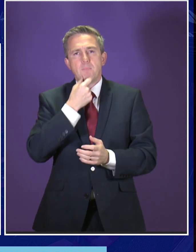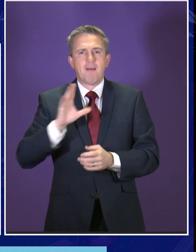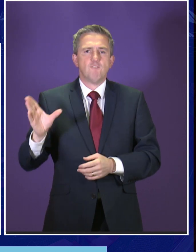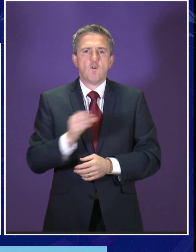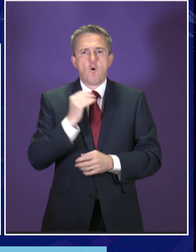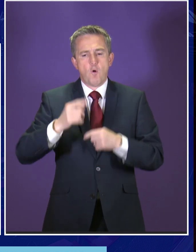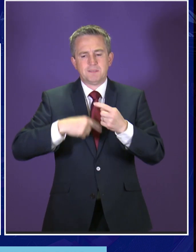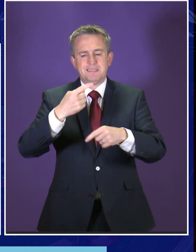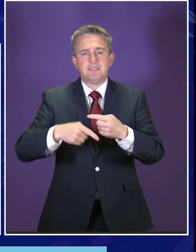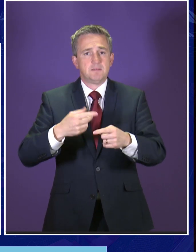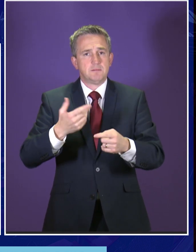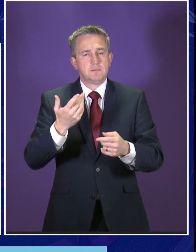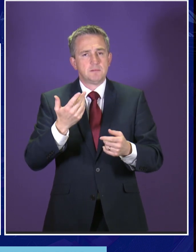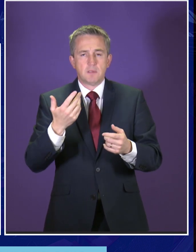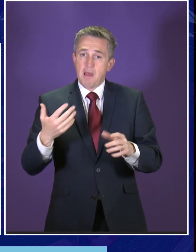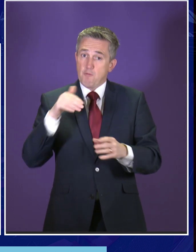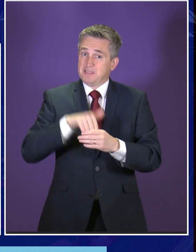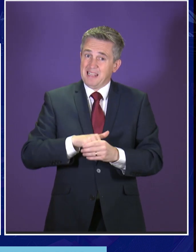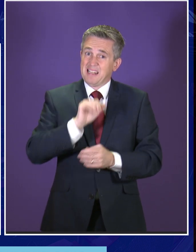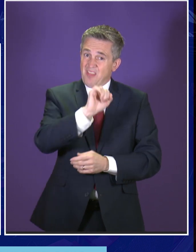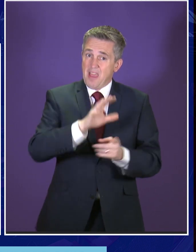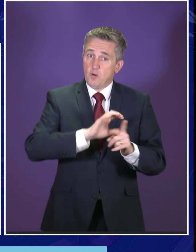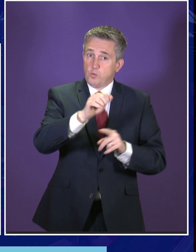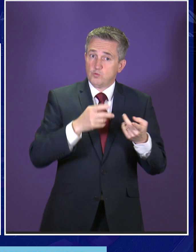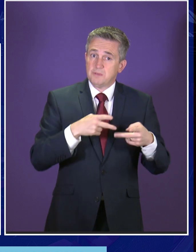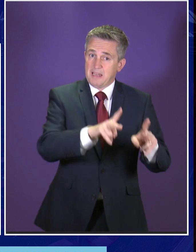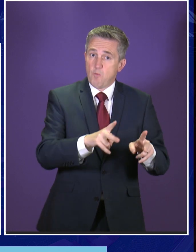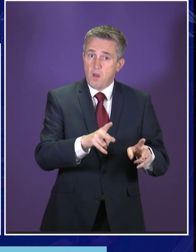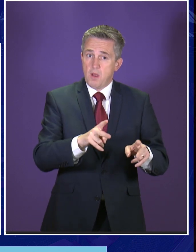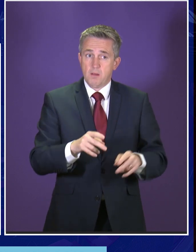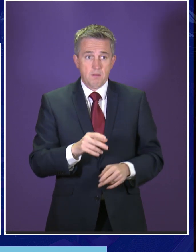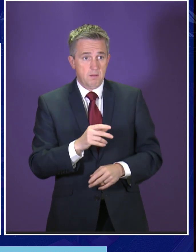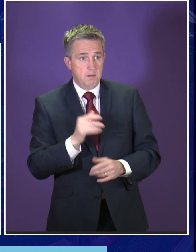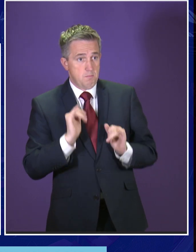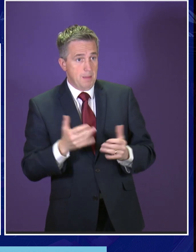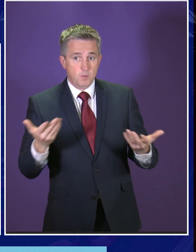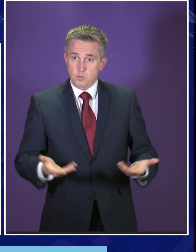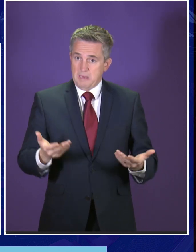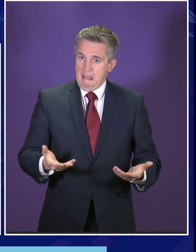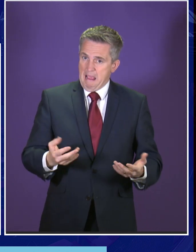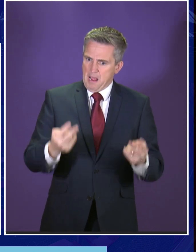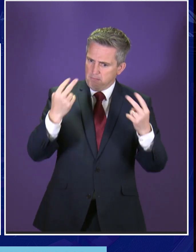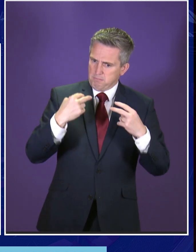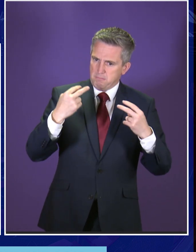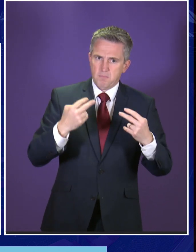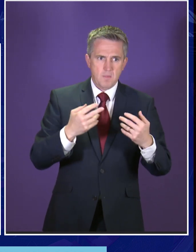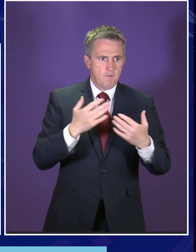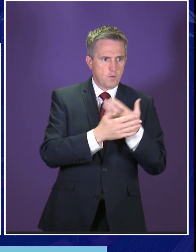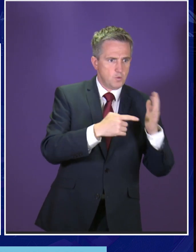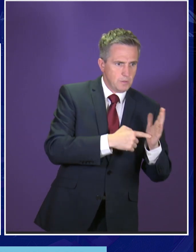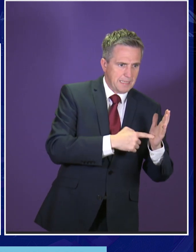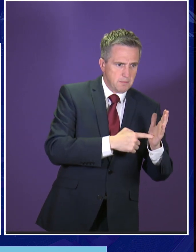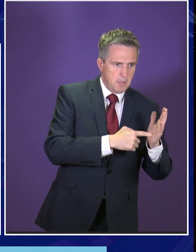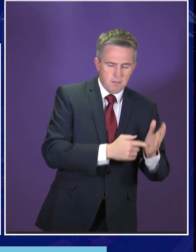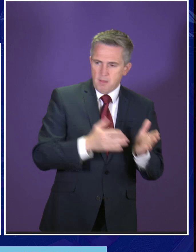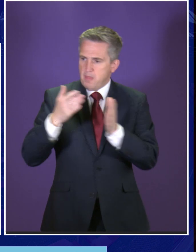was already in another culture network. People might think it's schizophrenic today to move between the New Testament and